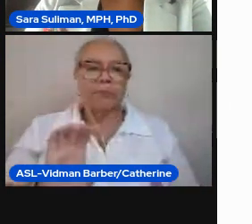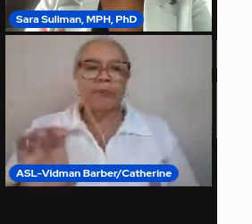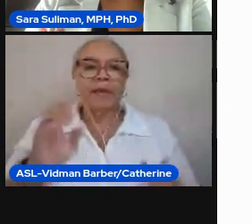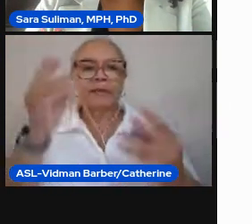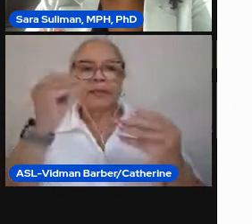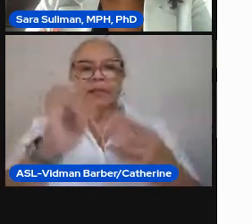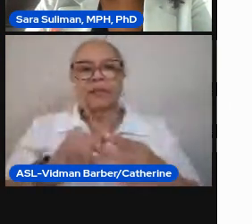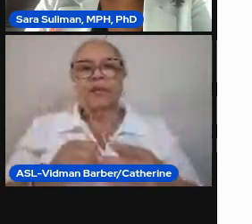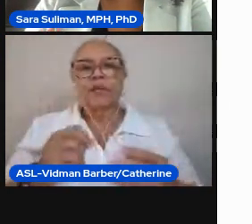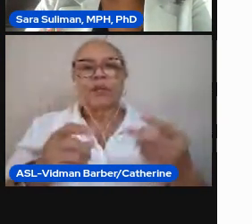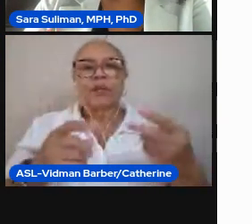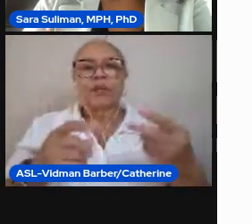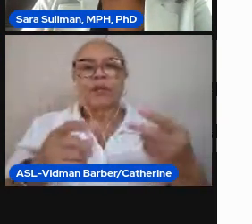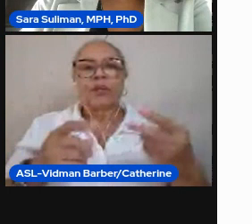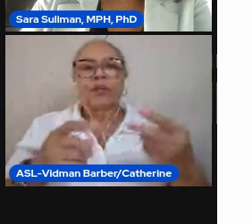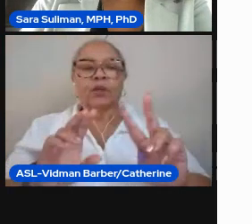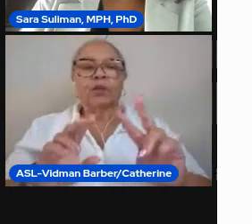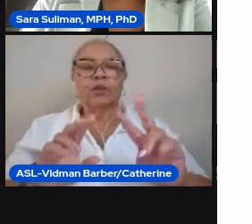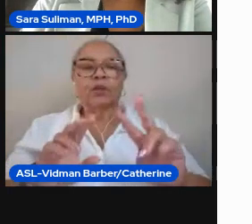which we call a confusion matrix.